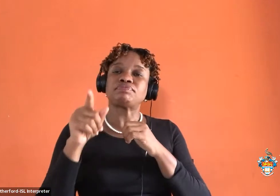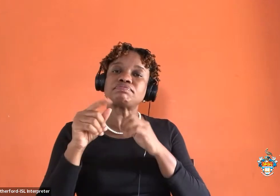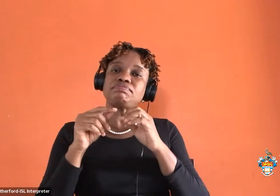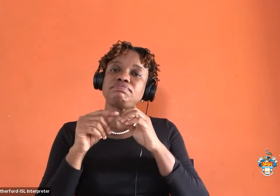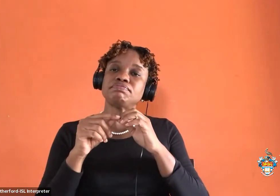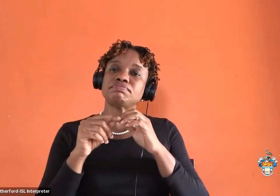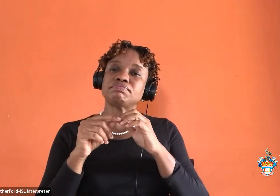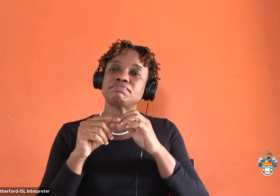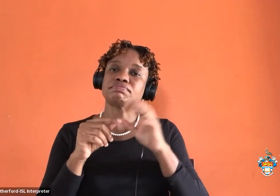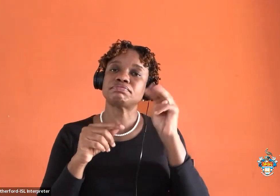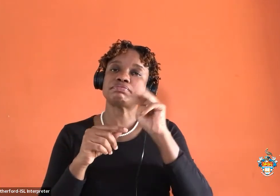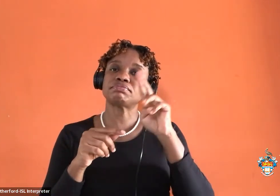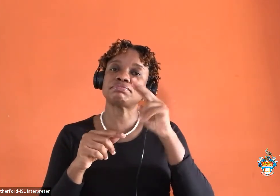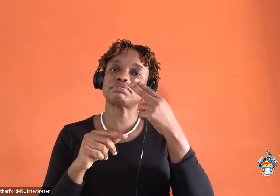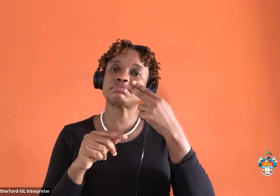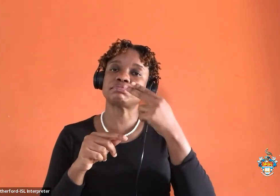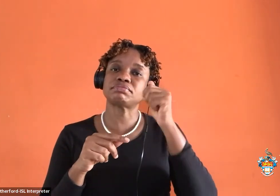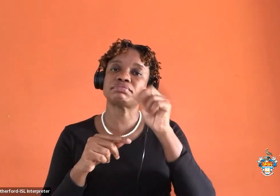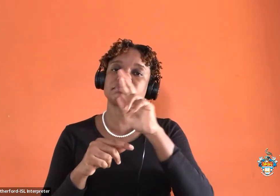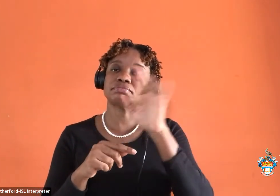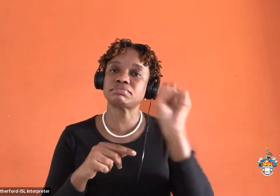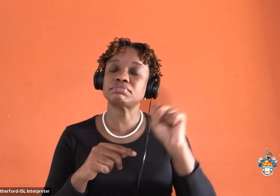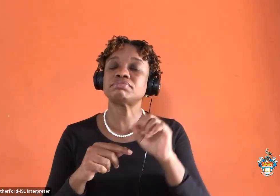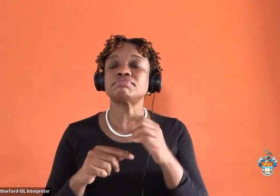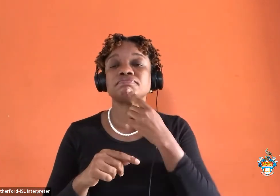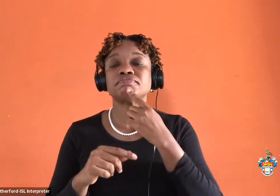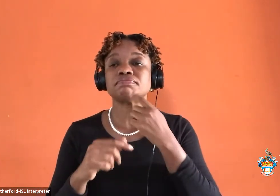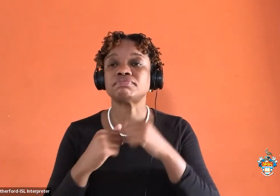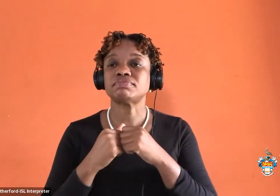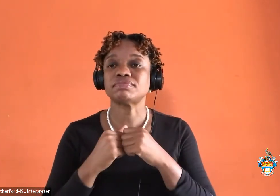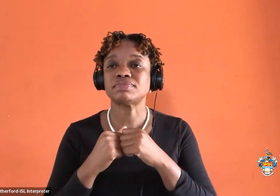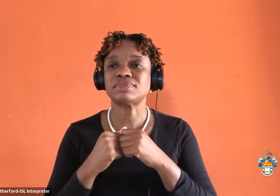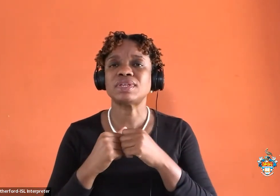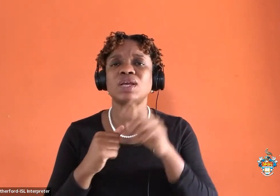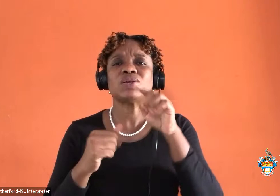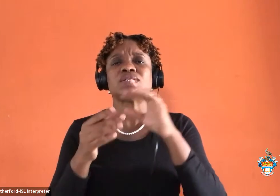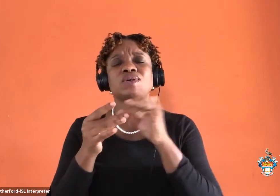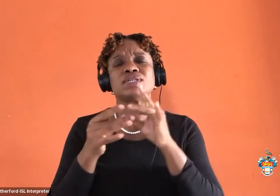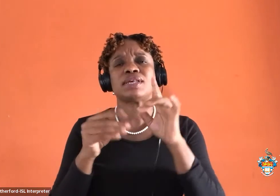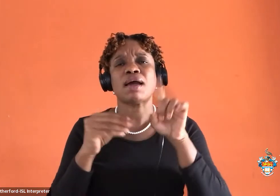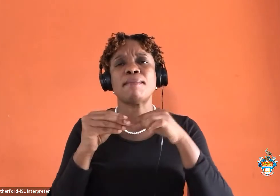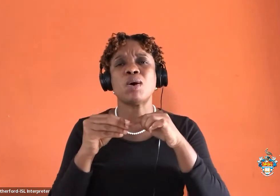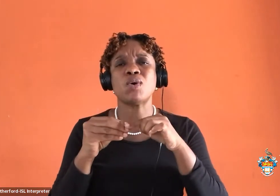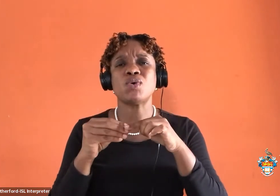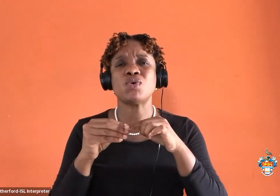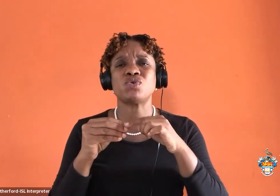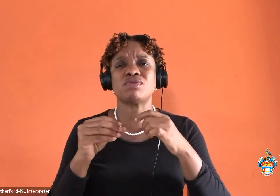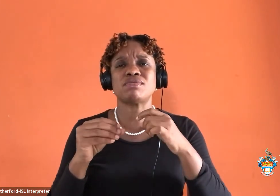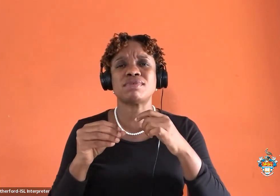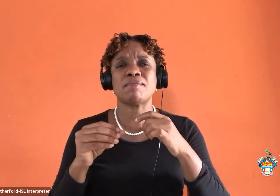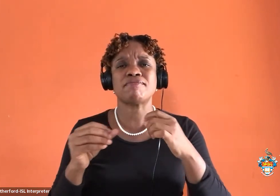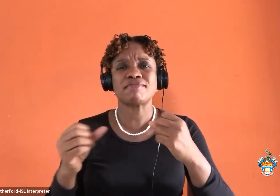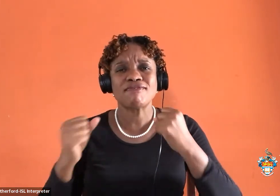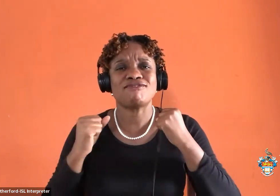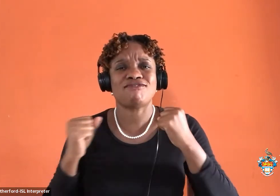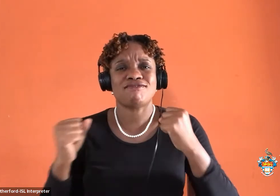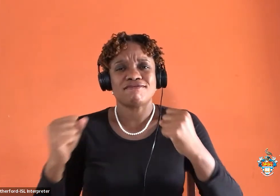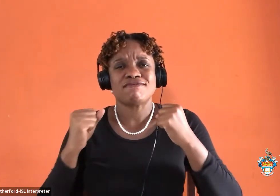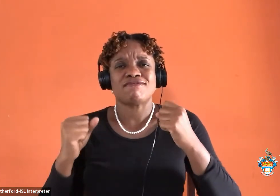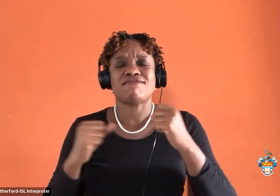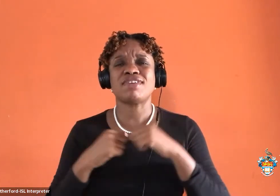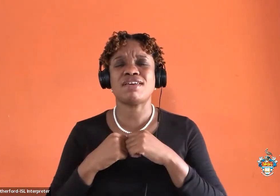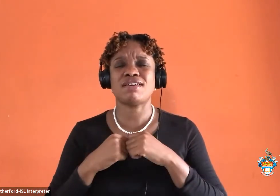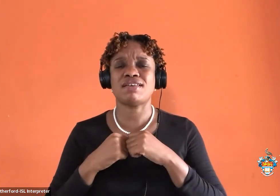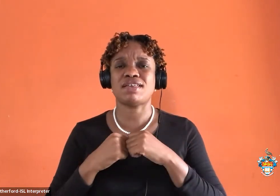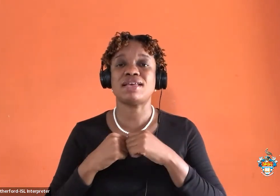if I heard correctly, the level of, I think, fitness, if I could put that, what seemed to have been high. It